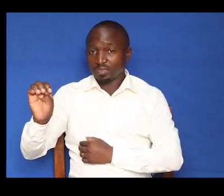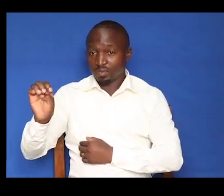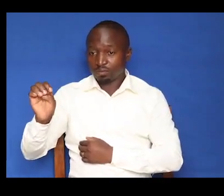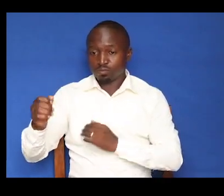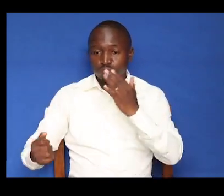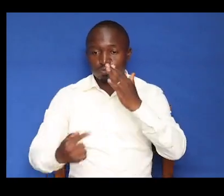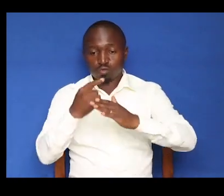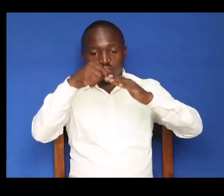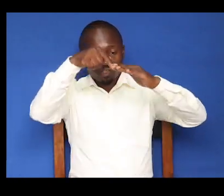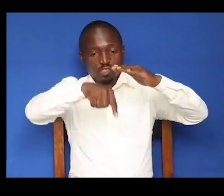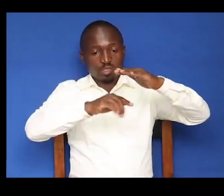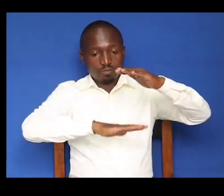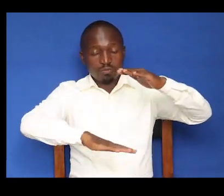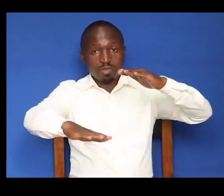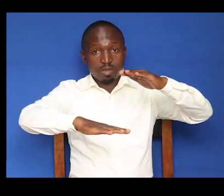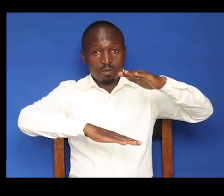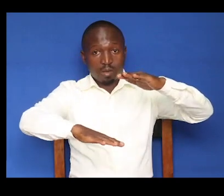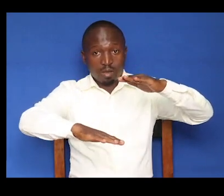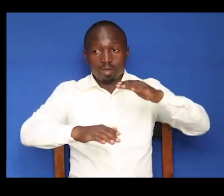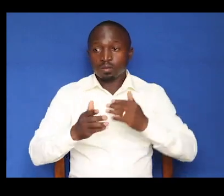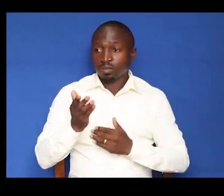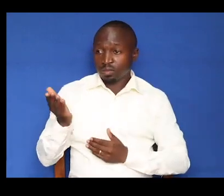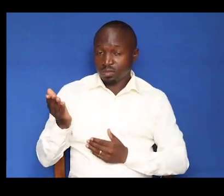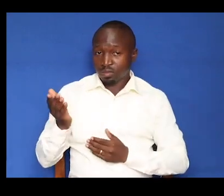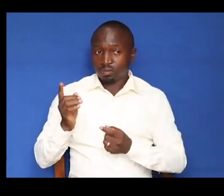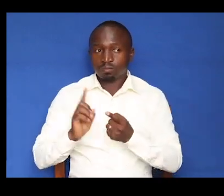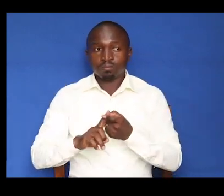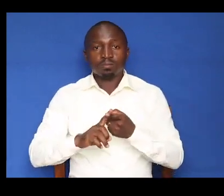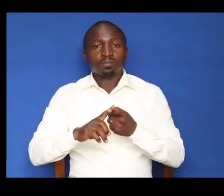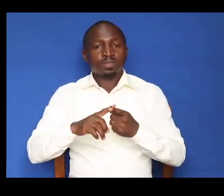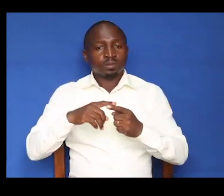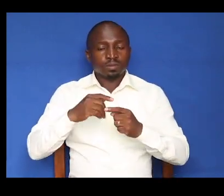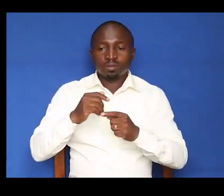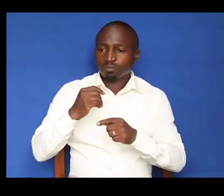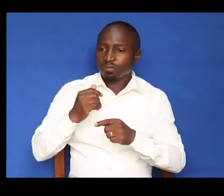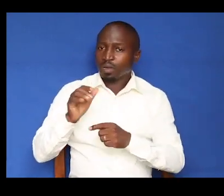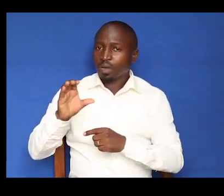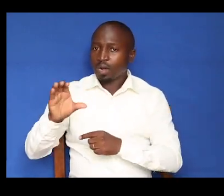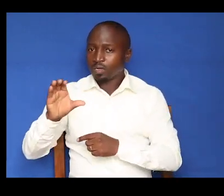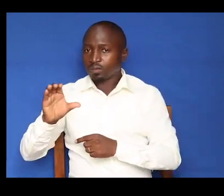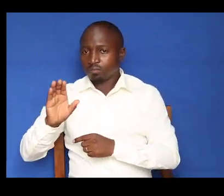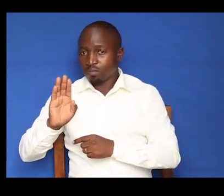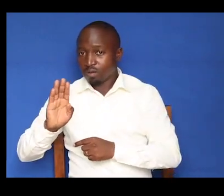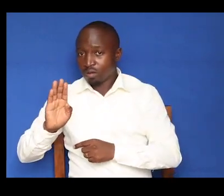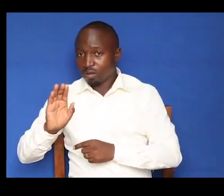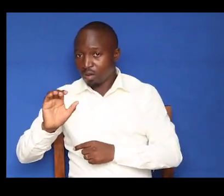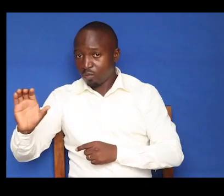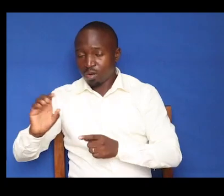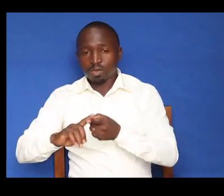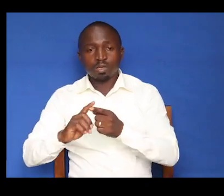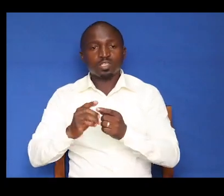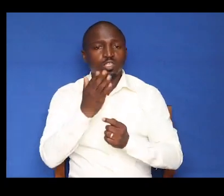carbonate, considered being among of the most pronounced salty minerals attributing to